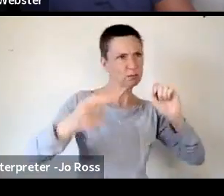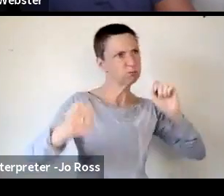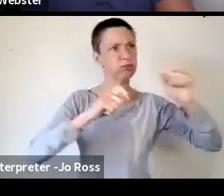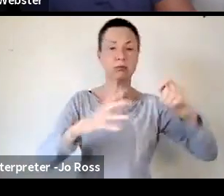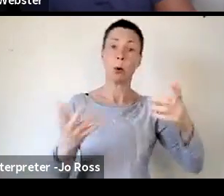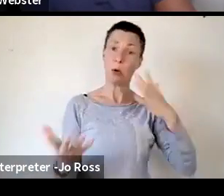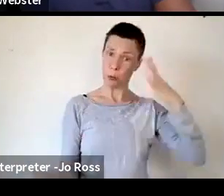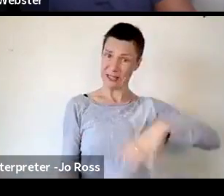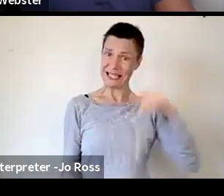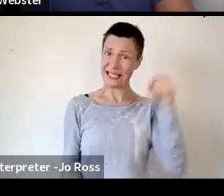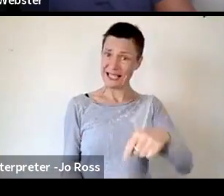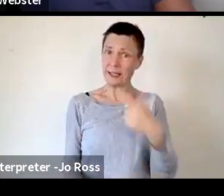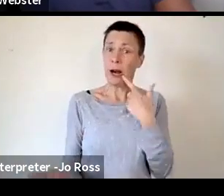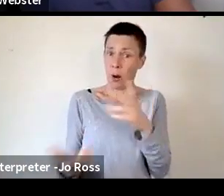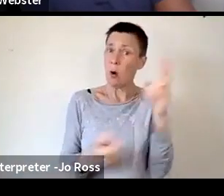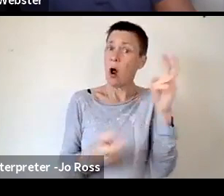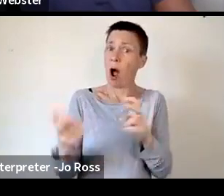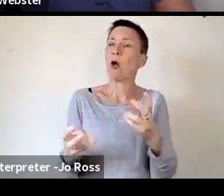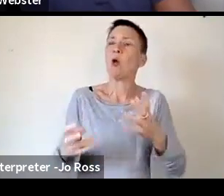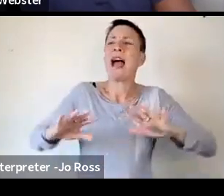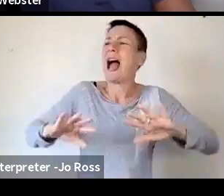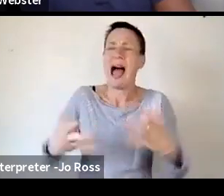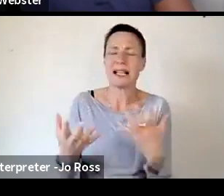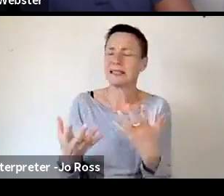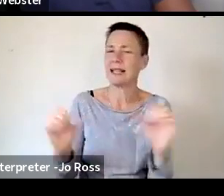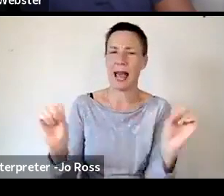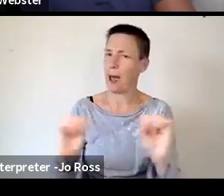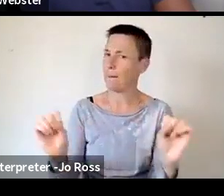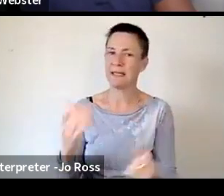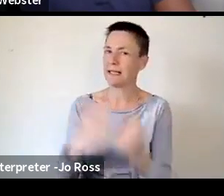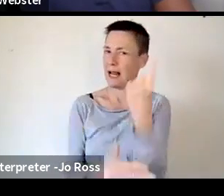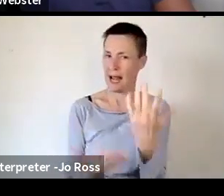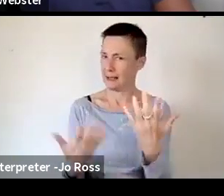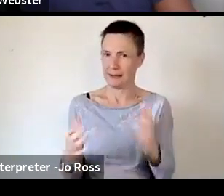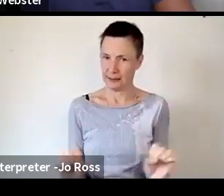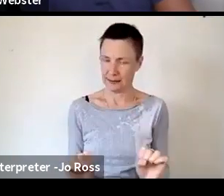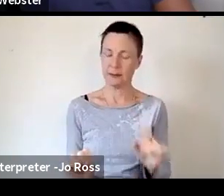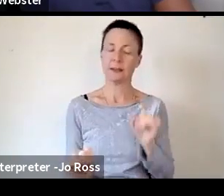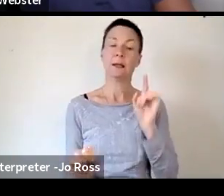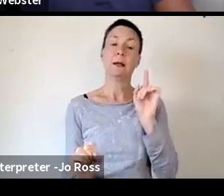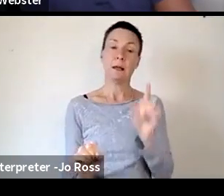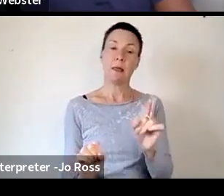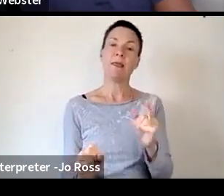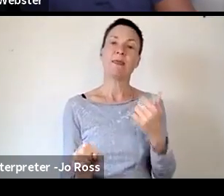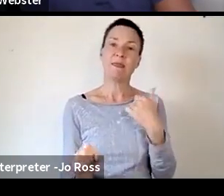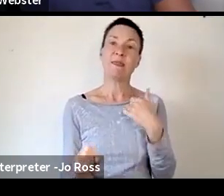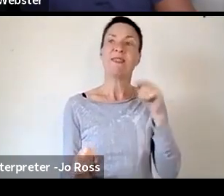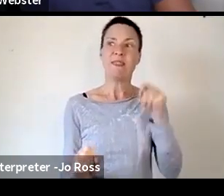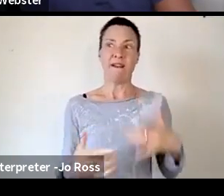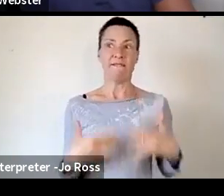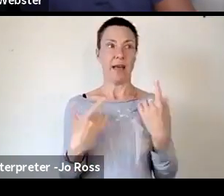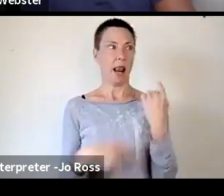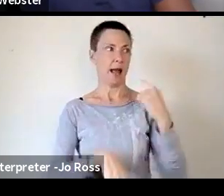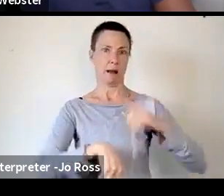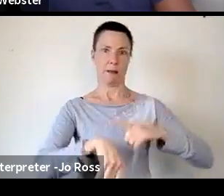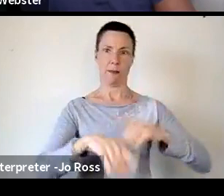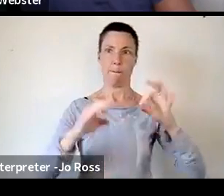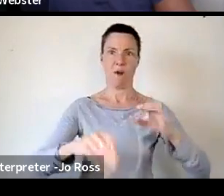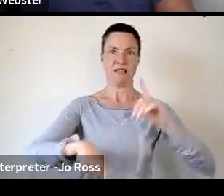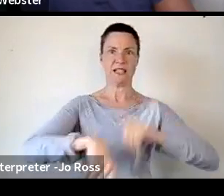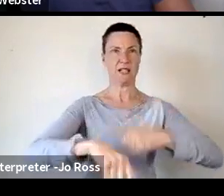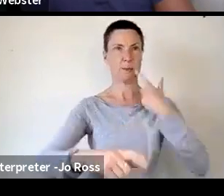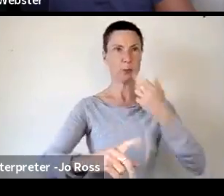need, and I would argue that it hasn't happened yet, that felt like the perfect time to push.